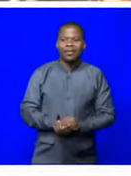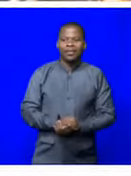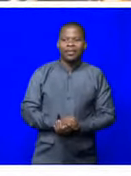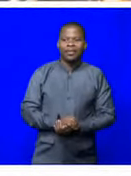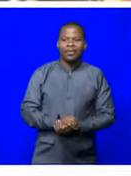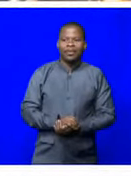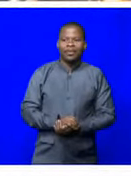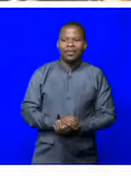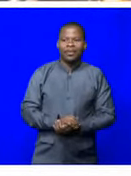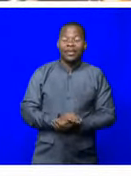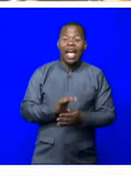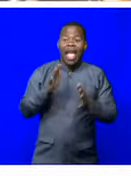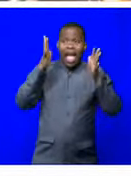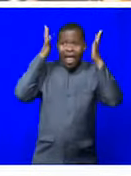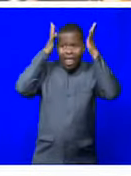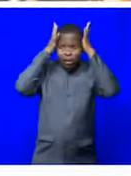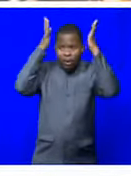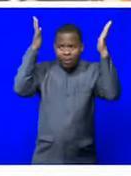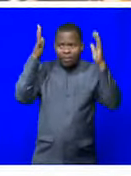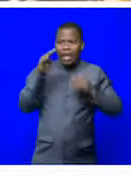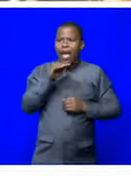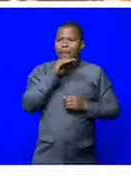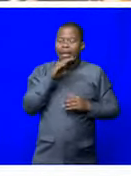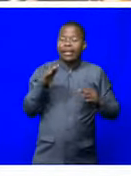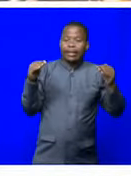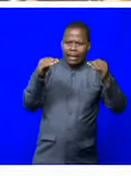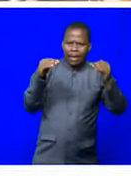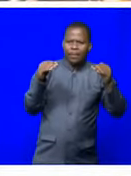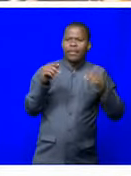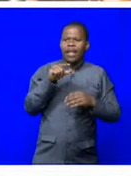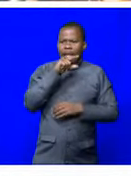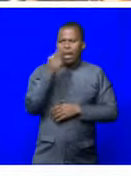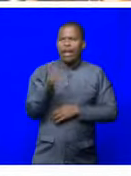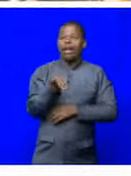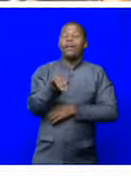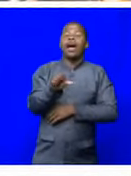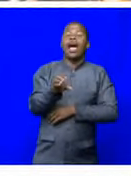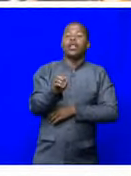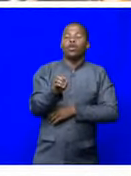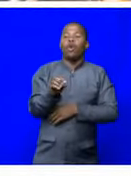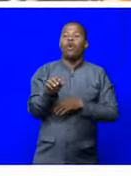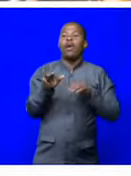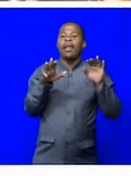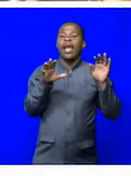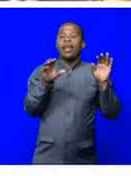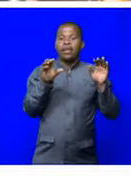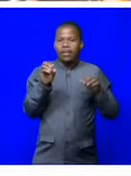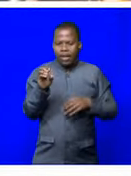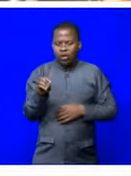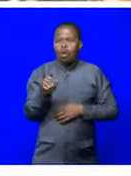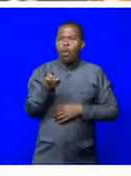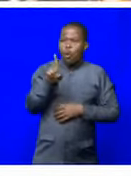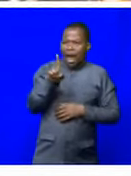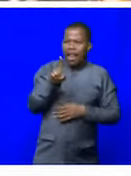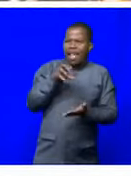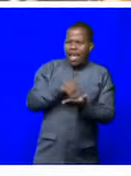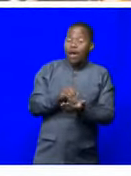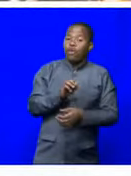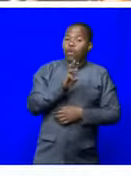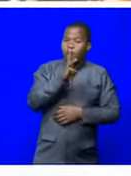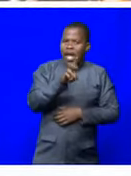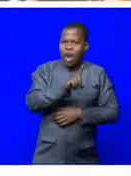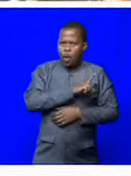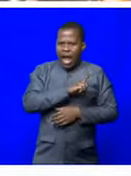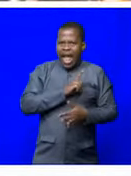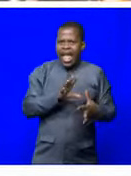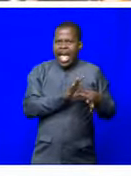Livele Eswatini selita ukhona kuniketa lezinga lelatiwa ngekuthi ngo-ISO 9001 ngemva kokuthi inkampani